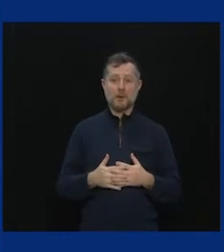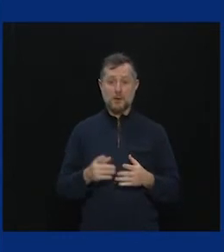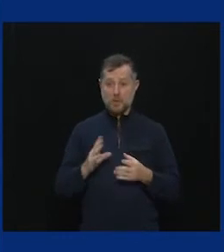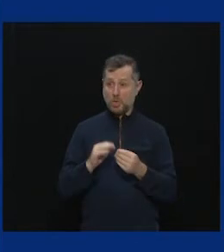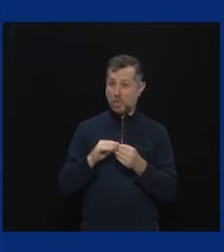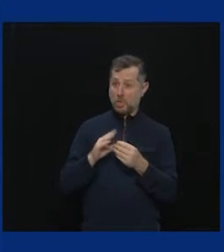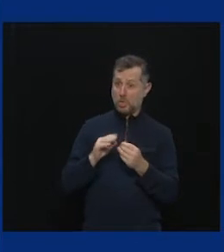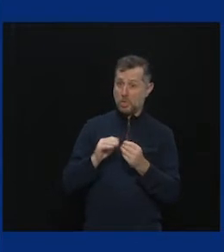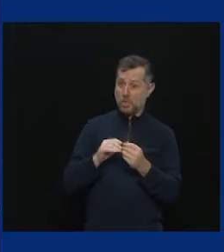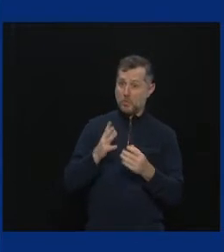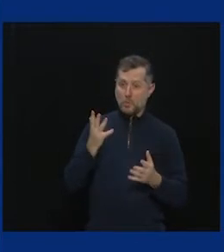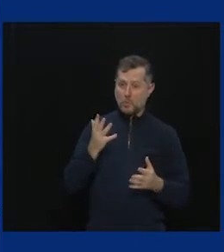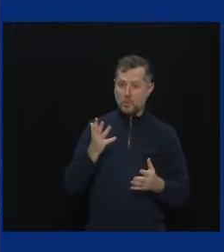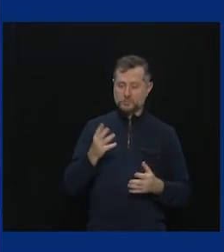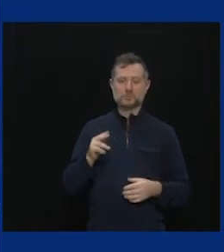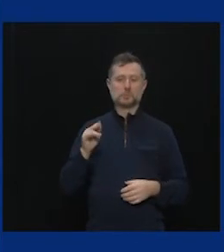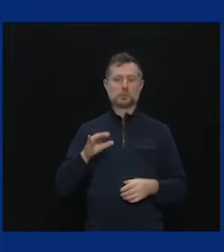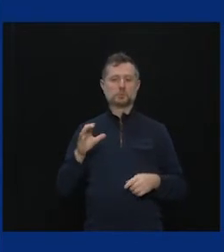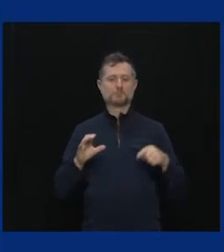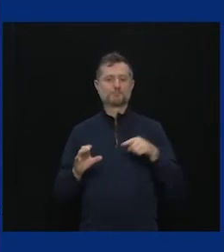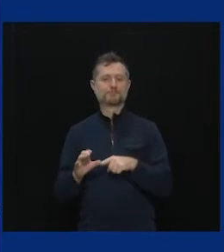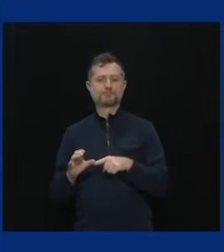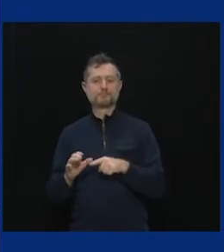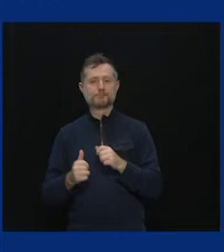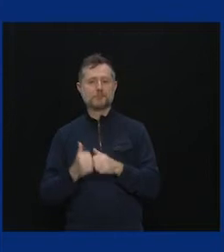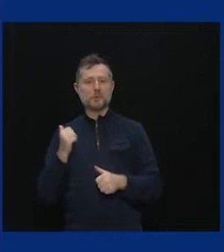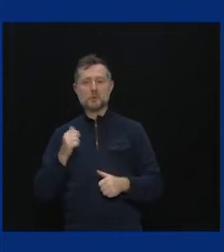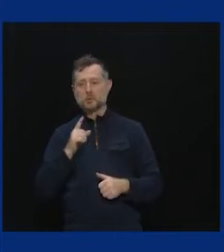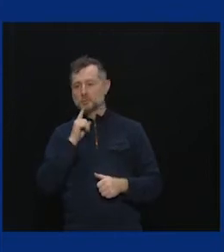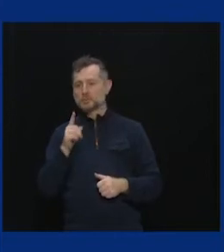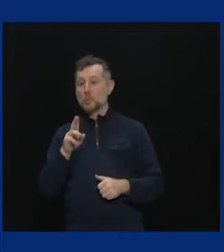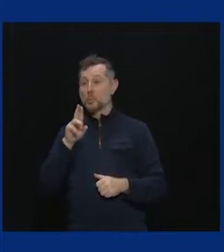York. That's really our United States of America.